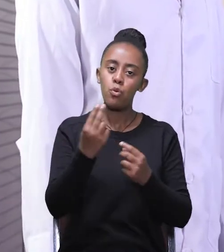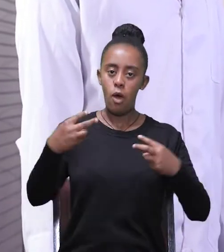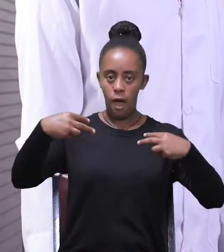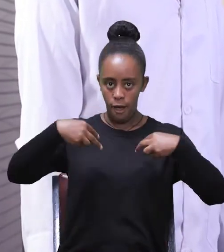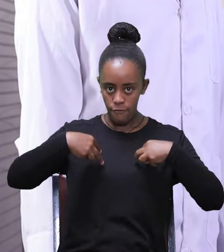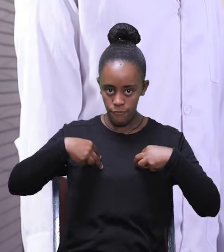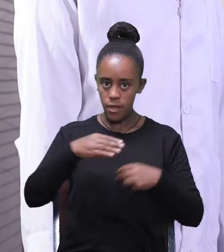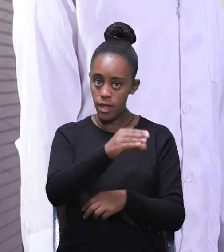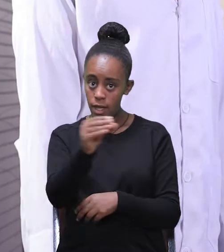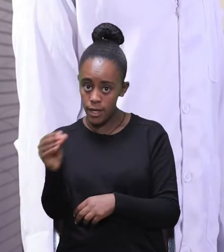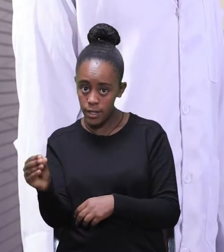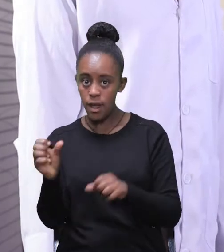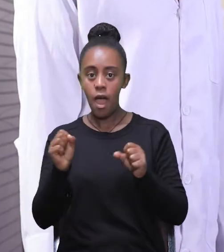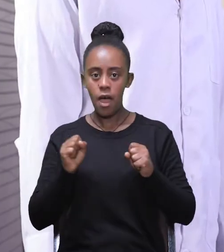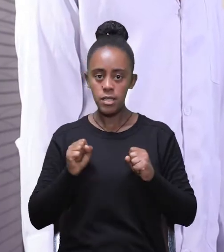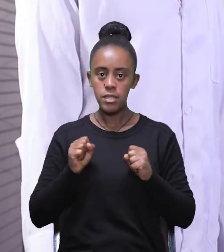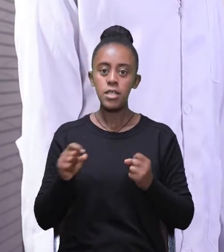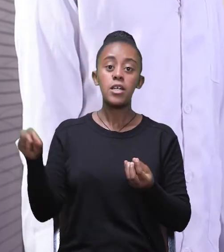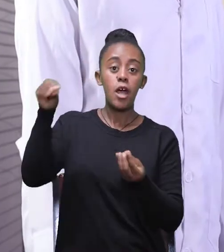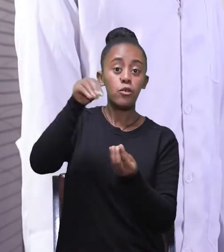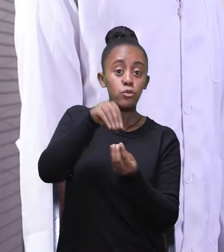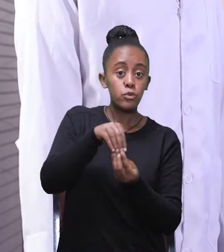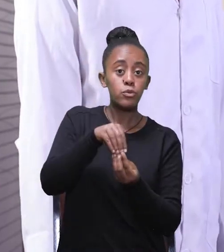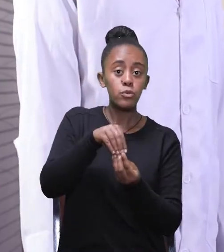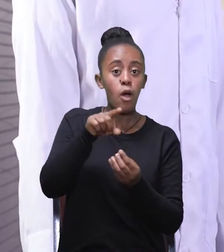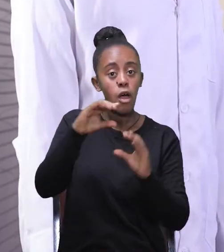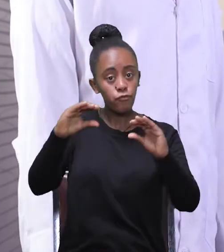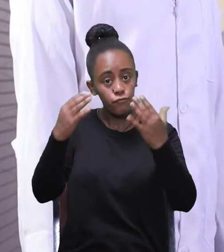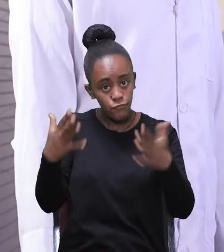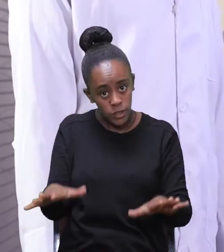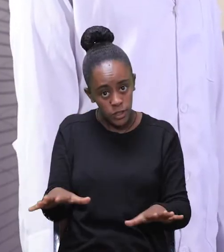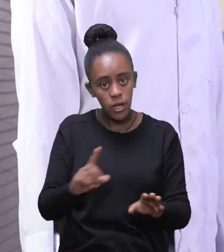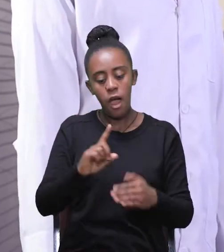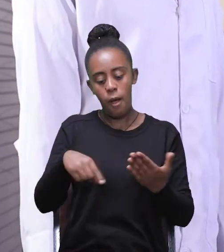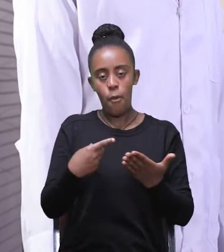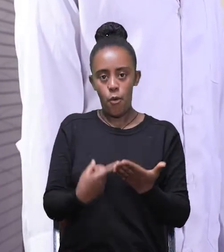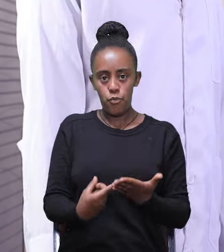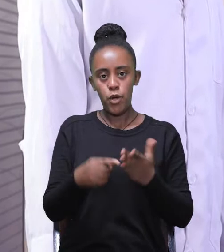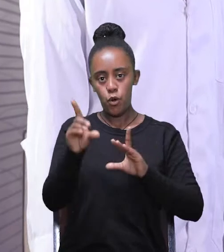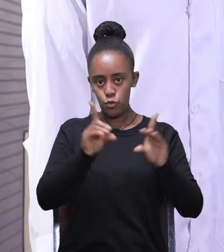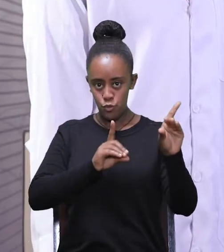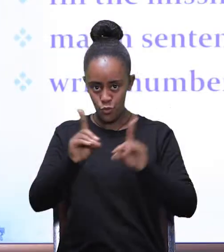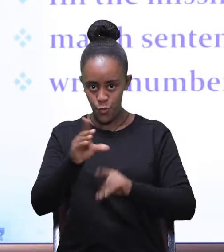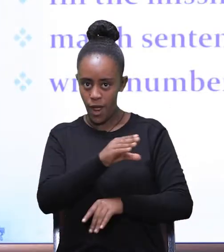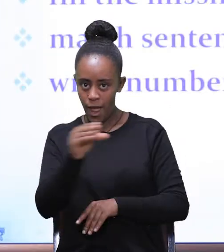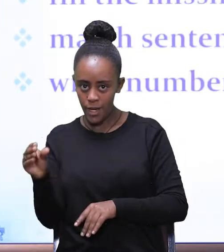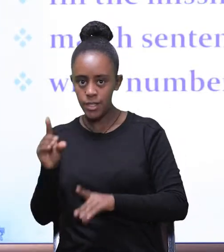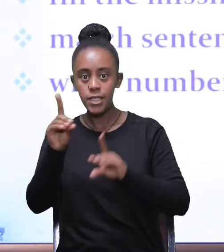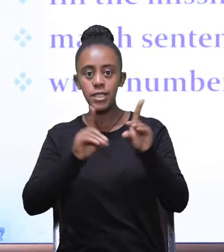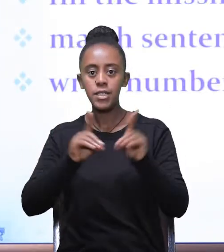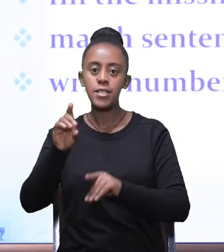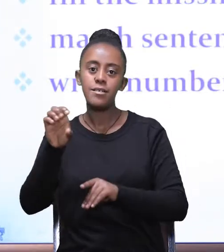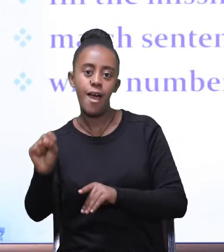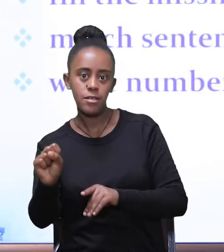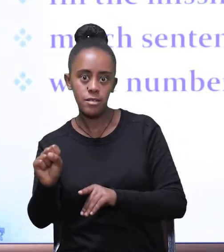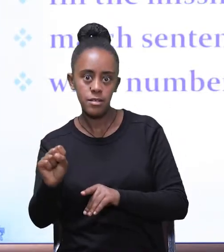has. And in addition to that, I taught you about do and does. The function of